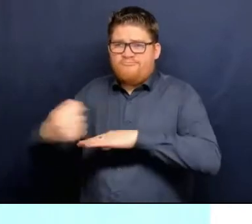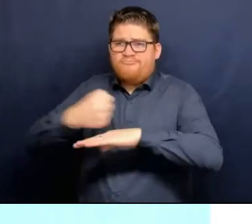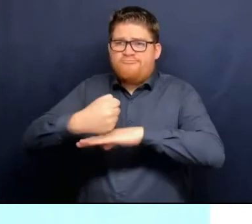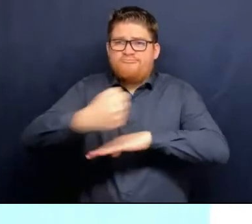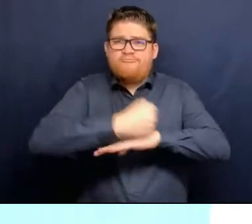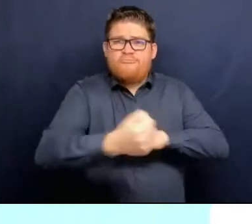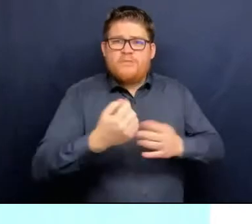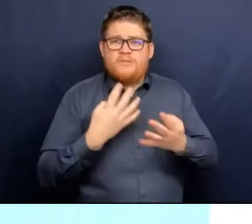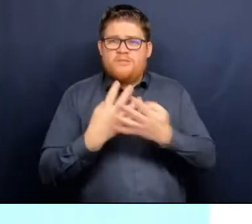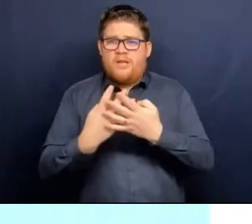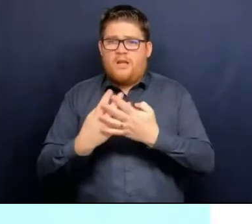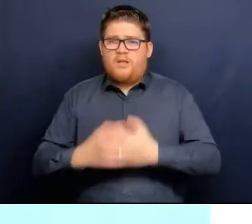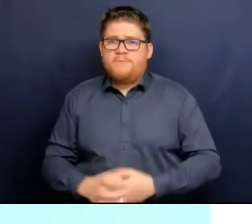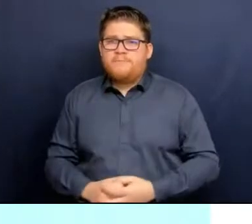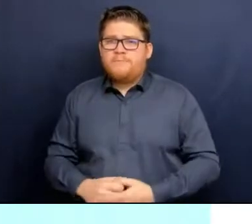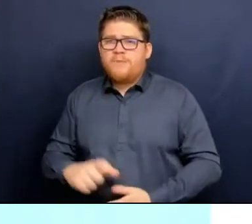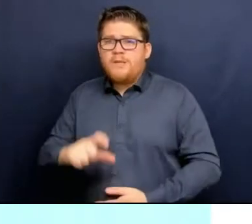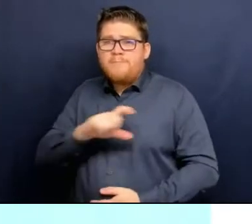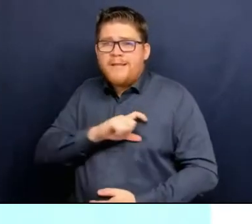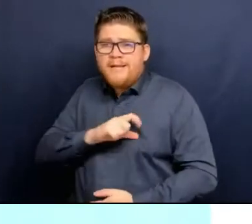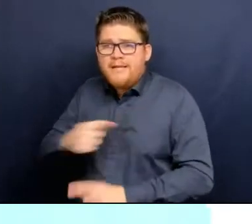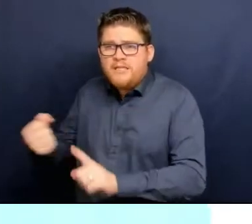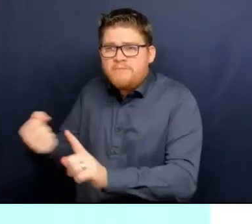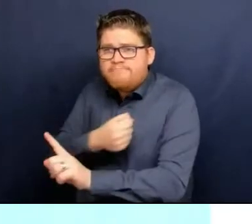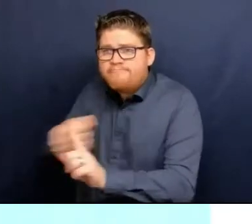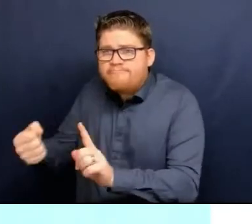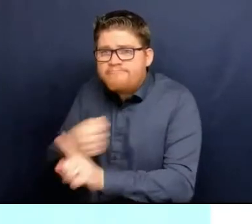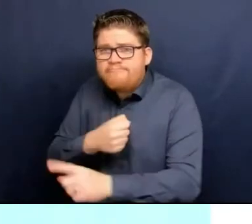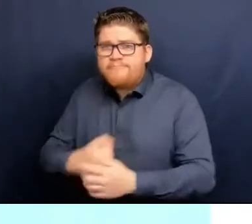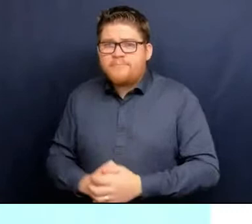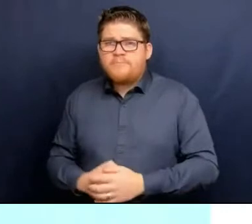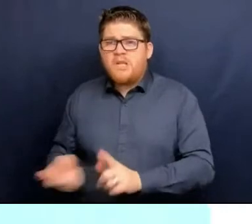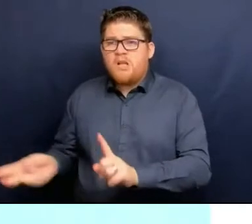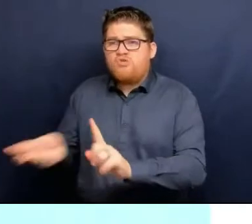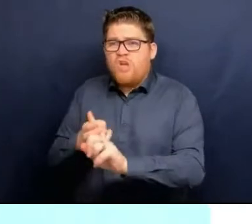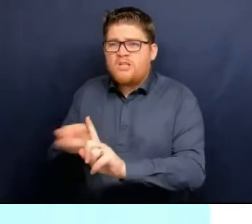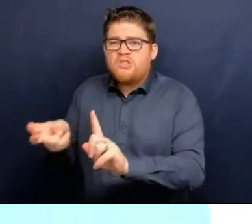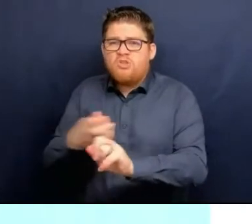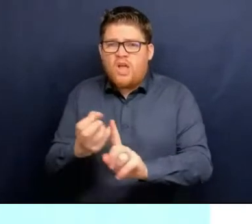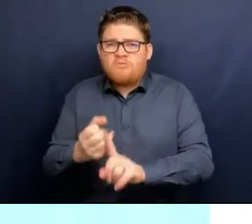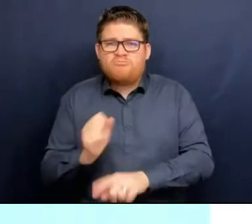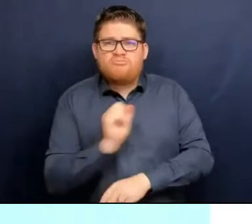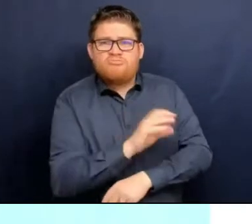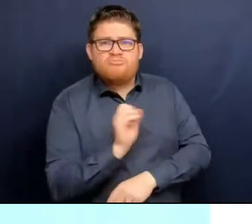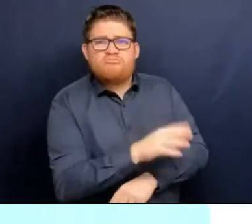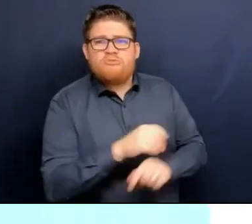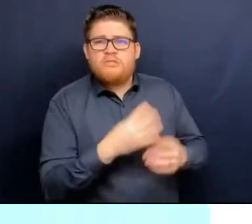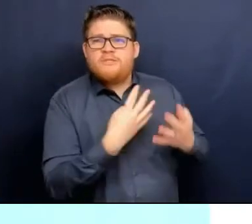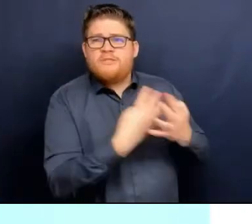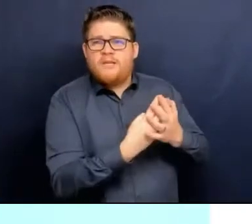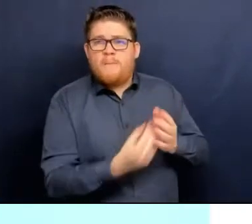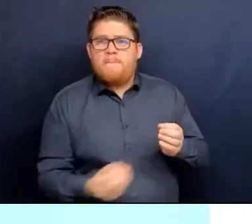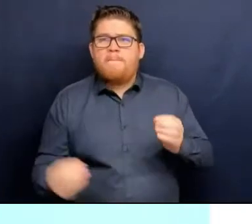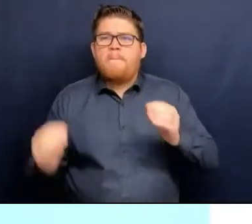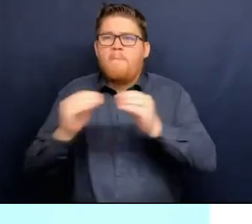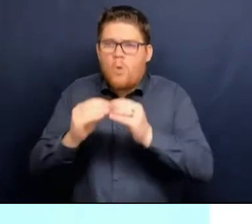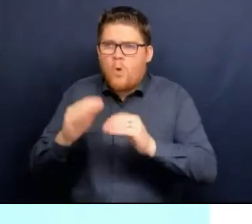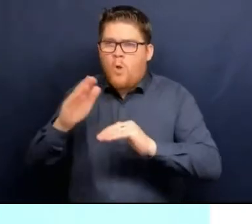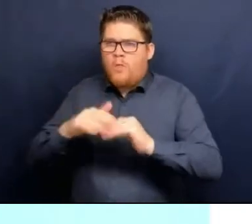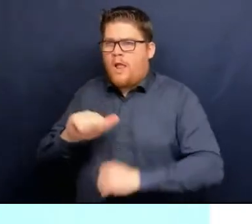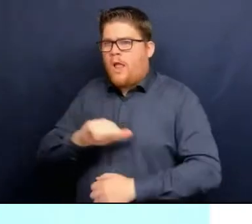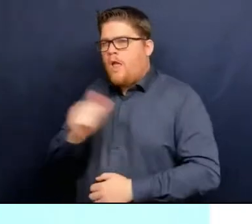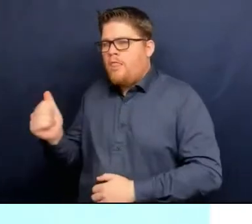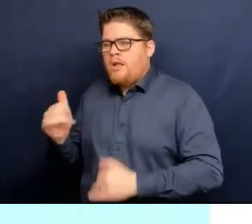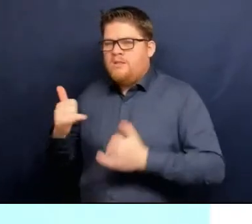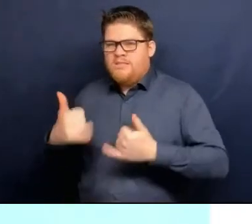is alienating, foreign, and frankly, inequitable and unjust for our people. I say all of this because the Justice Council is one of the